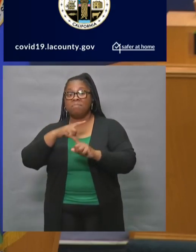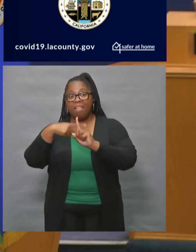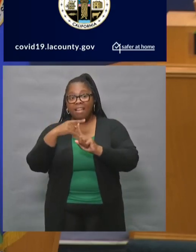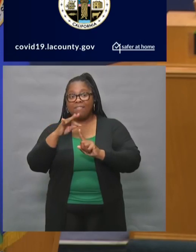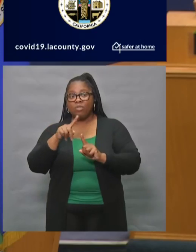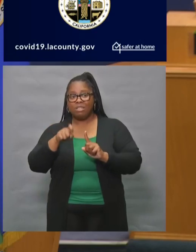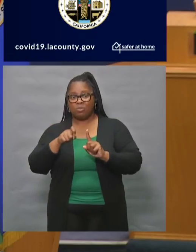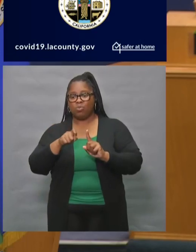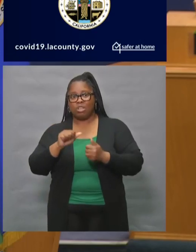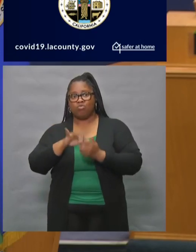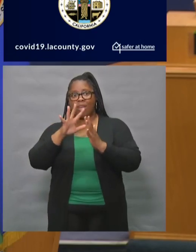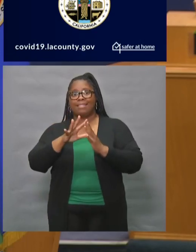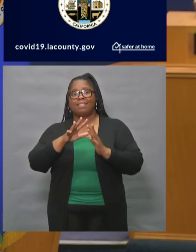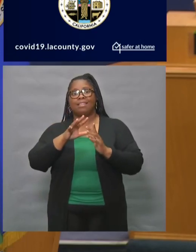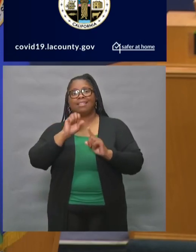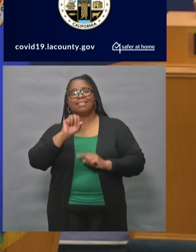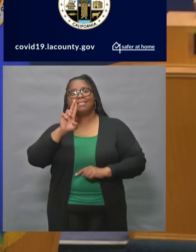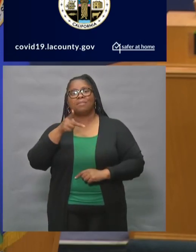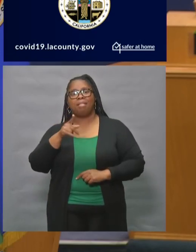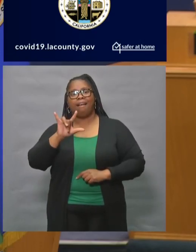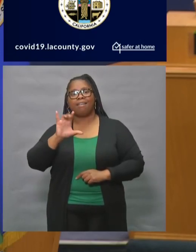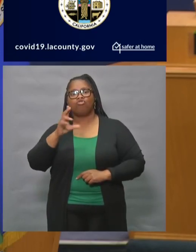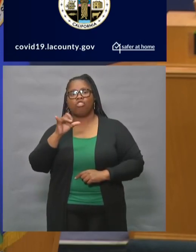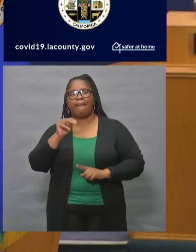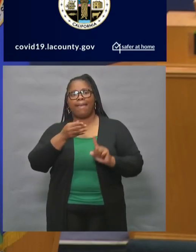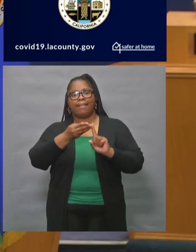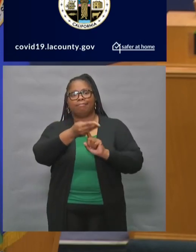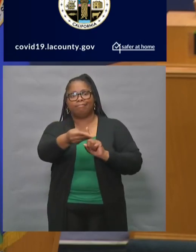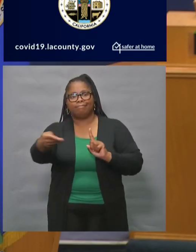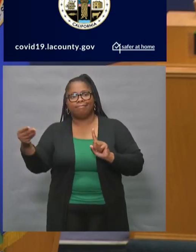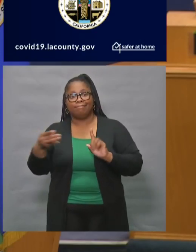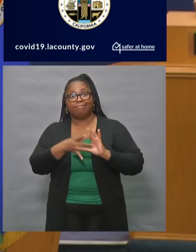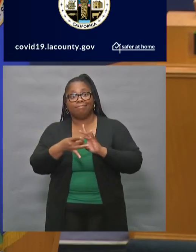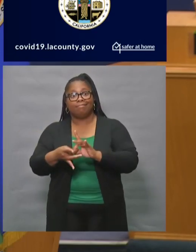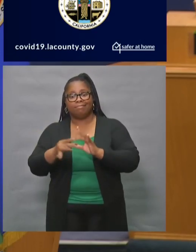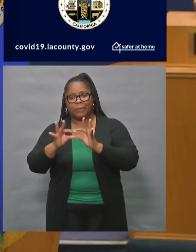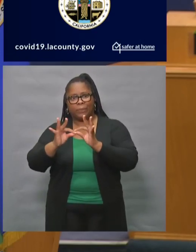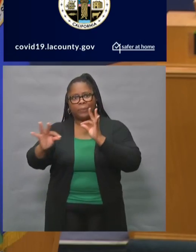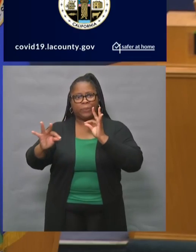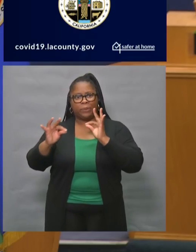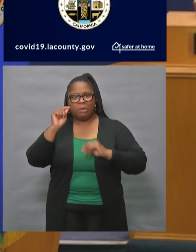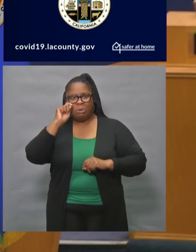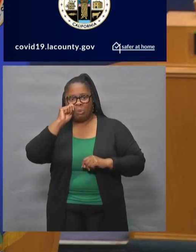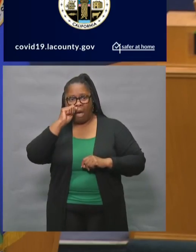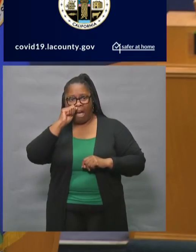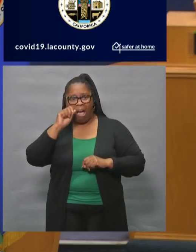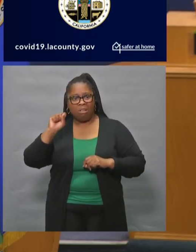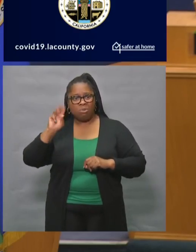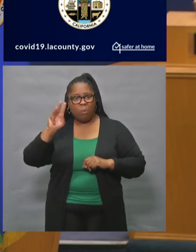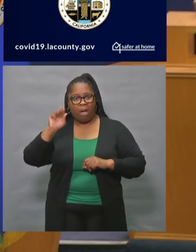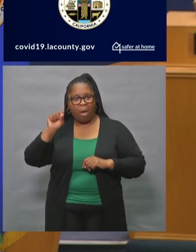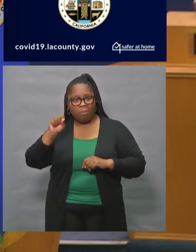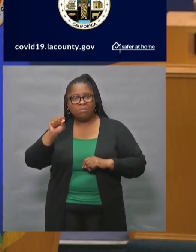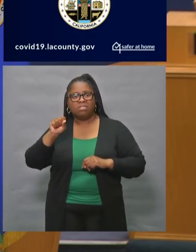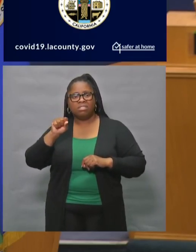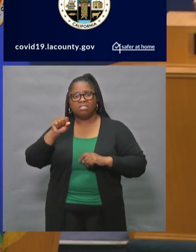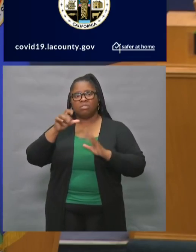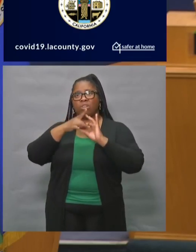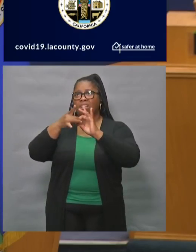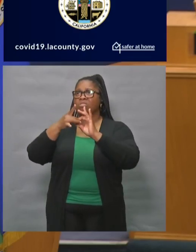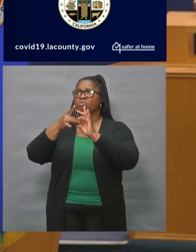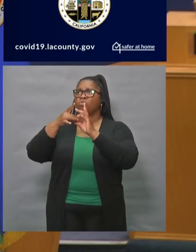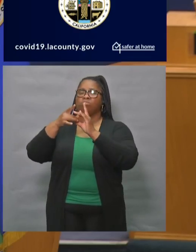chain challenge, mainly on swabs, then that would free up test capacity within the larger commercial lab vendors who have enough